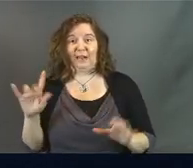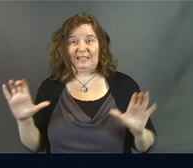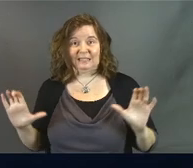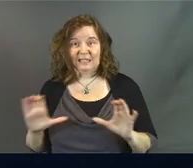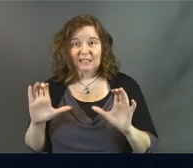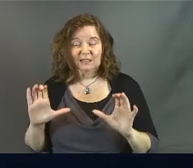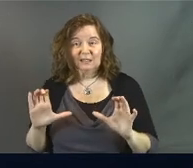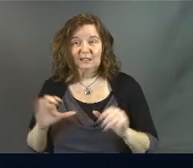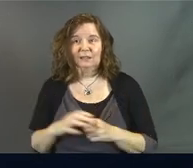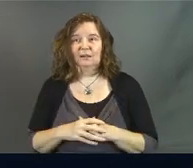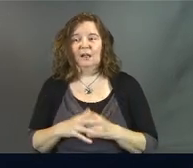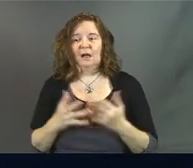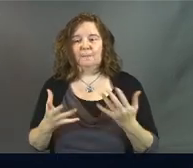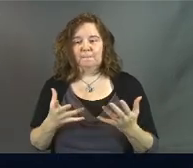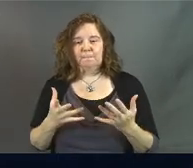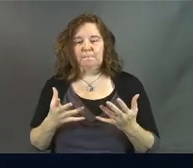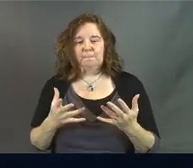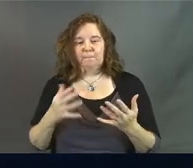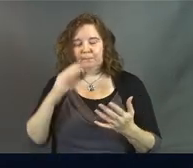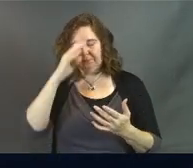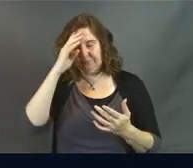did.